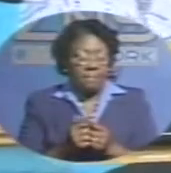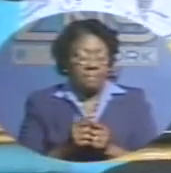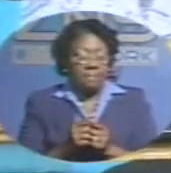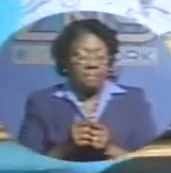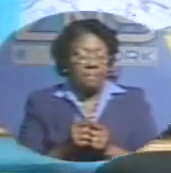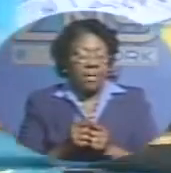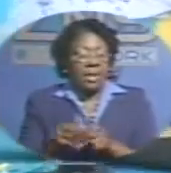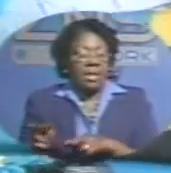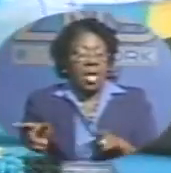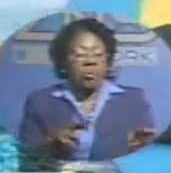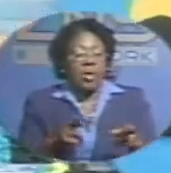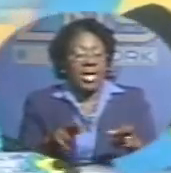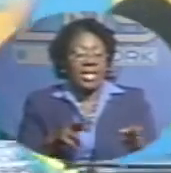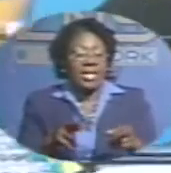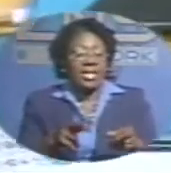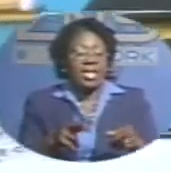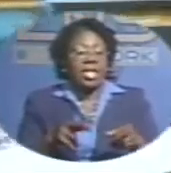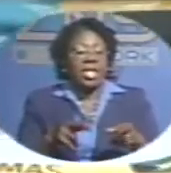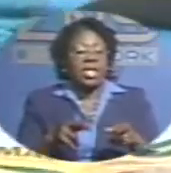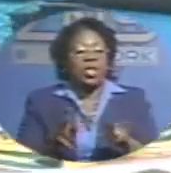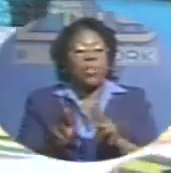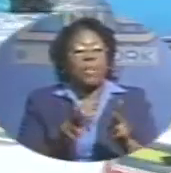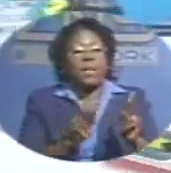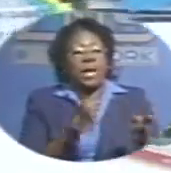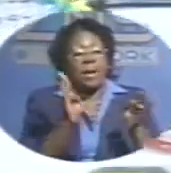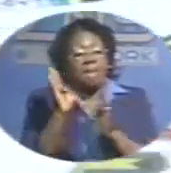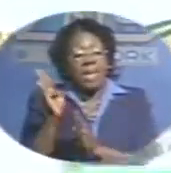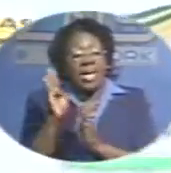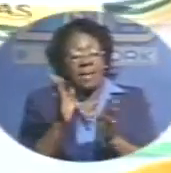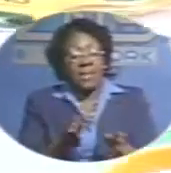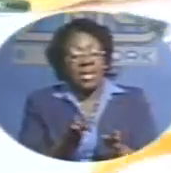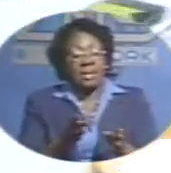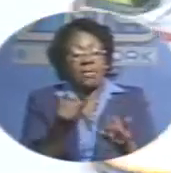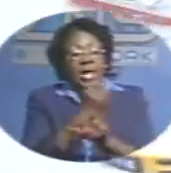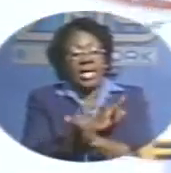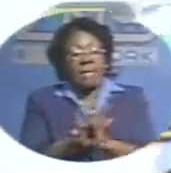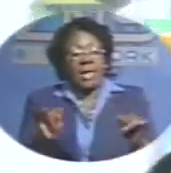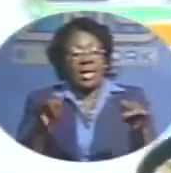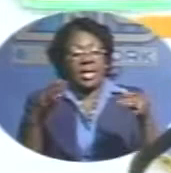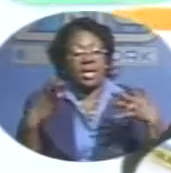products, as they outfit Bahamians for the Independence holiday, as well as leaving